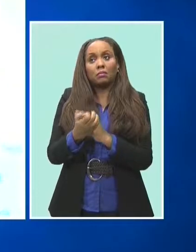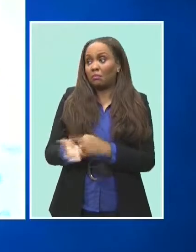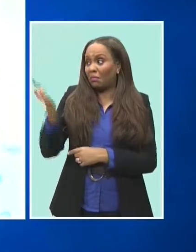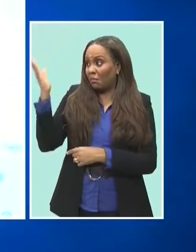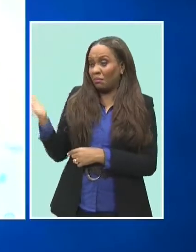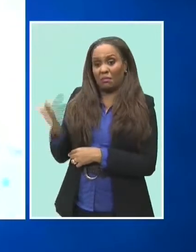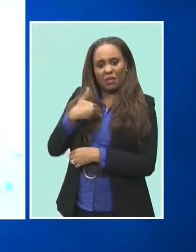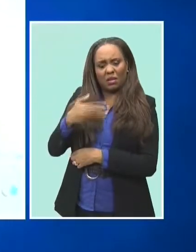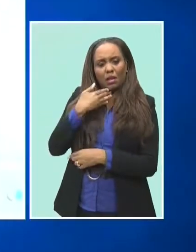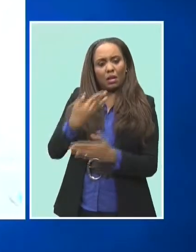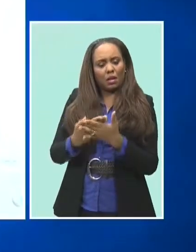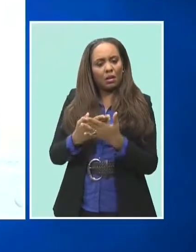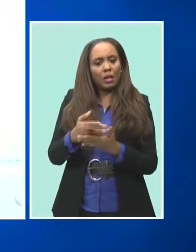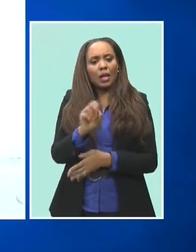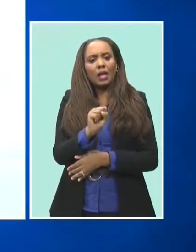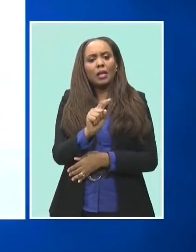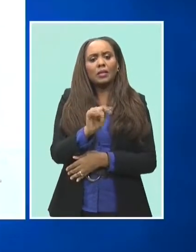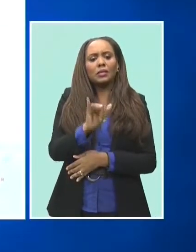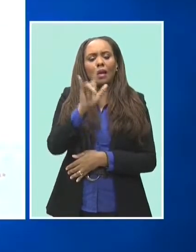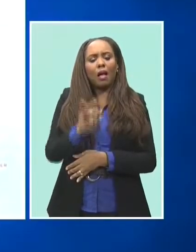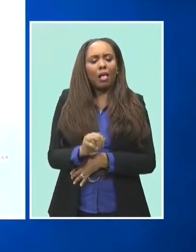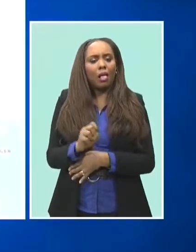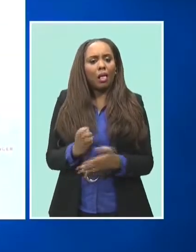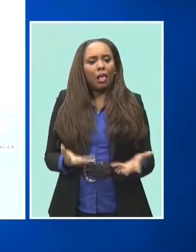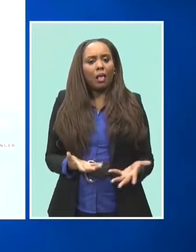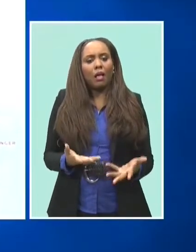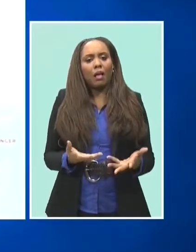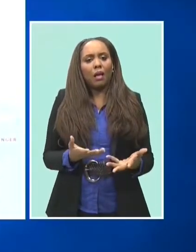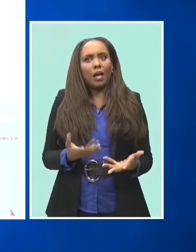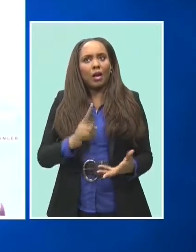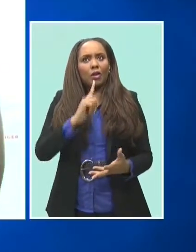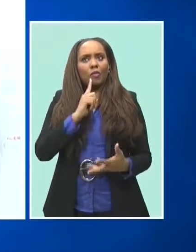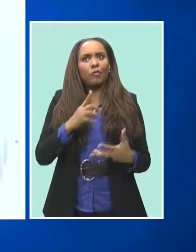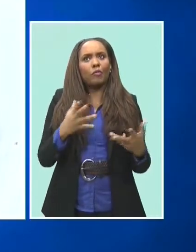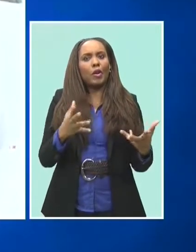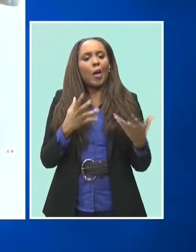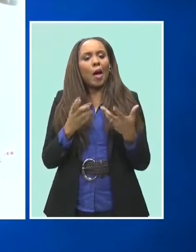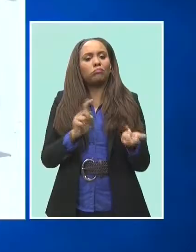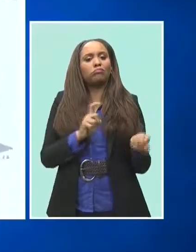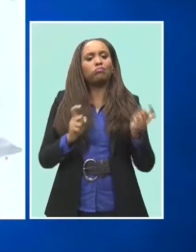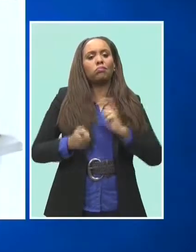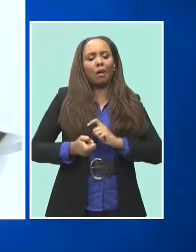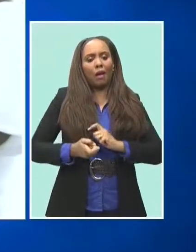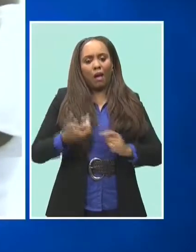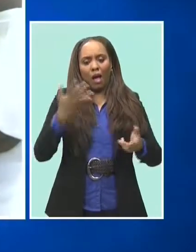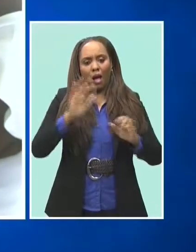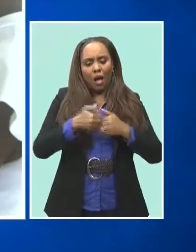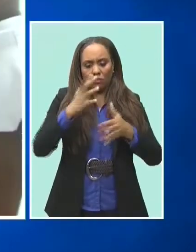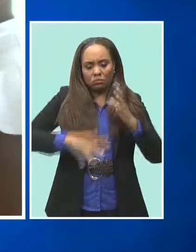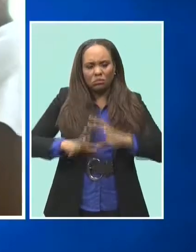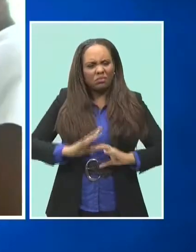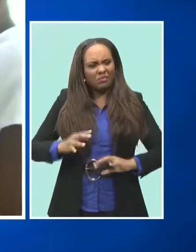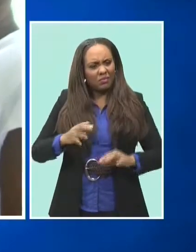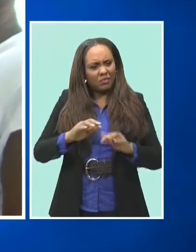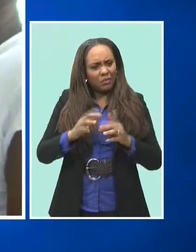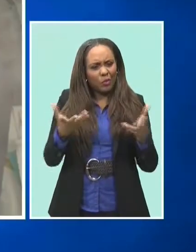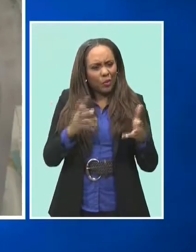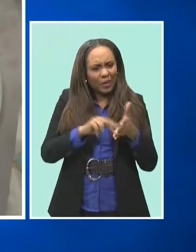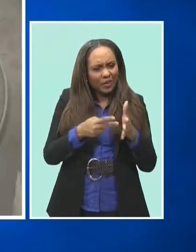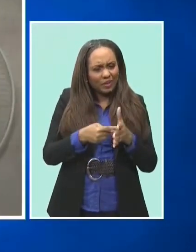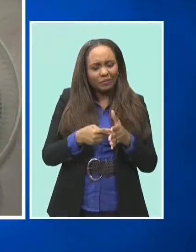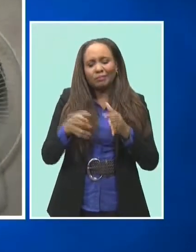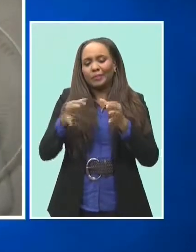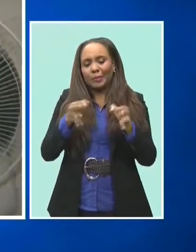sense of style and promotes the idea of refashioning clothes. I'll let her explain. So instead